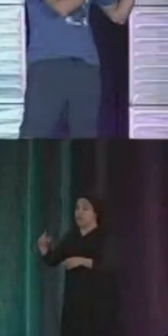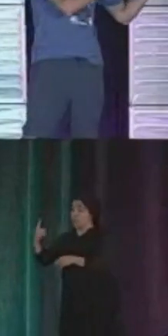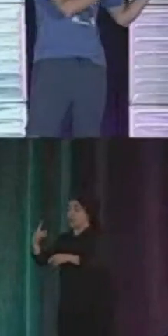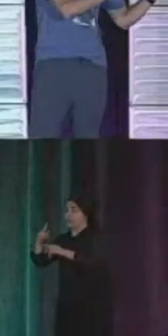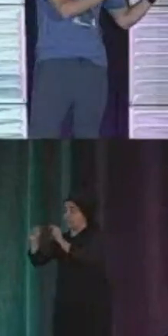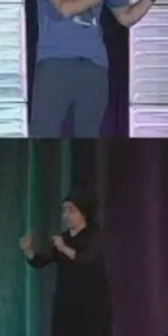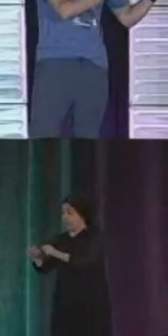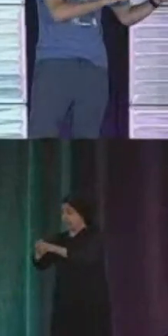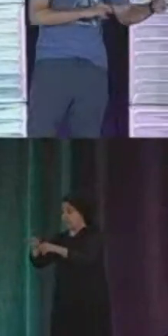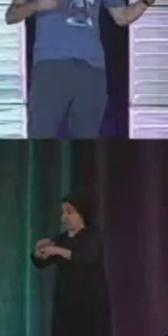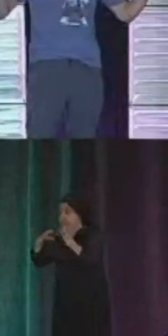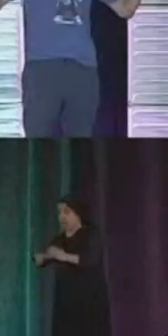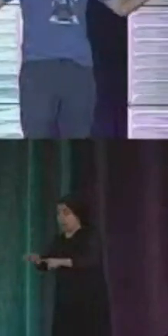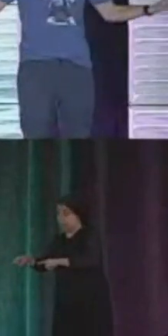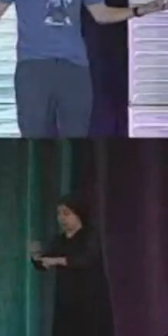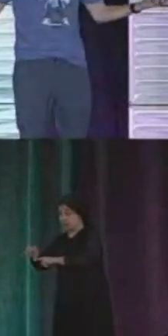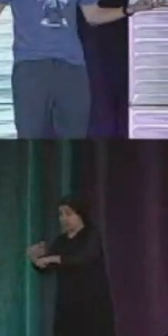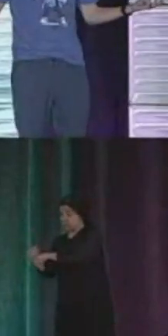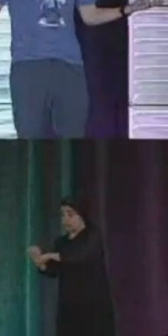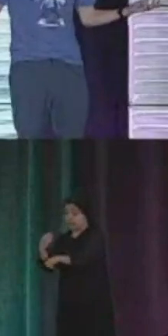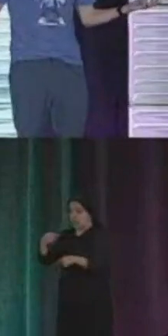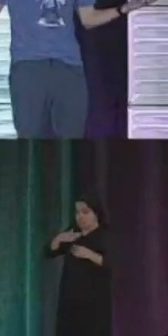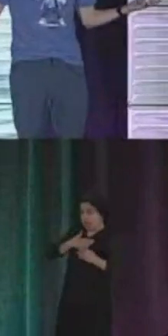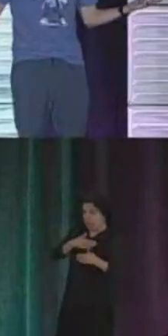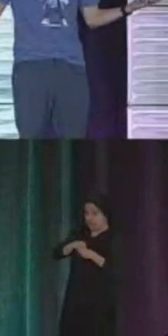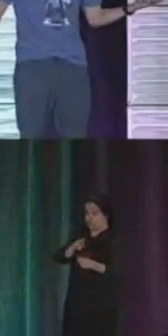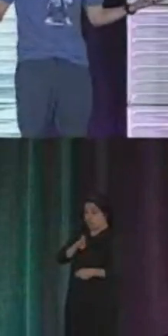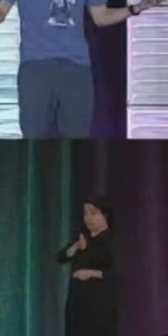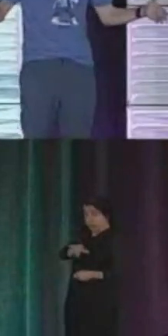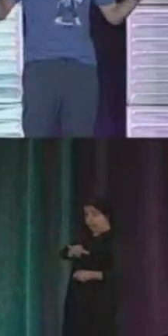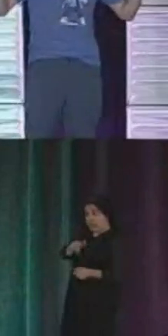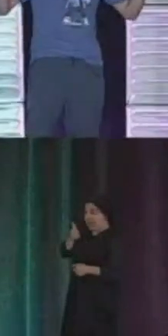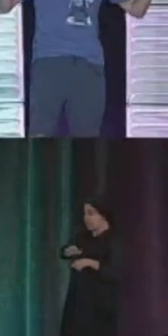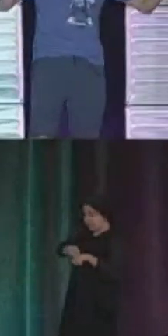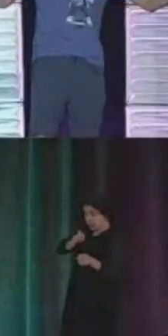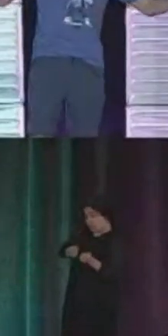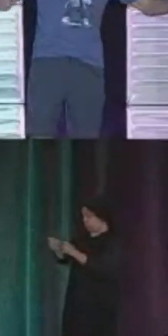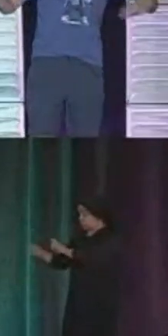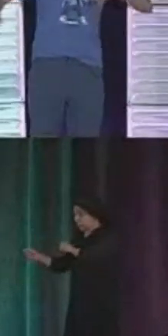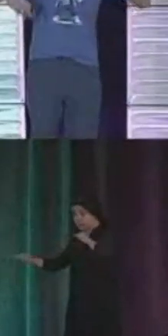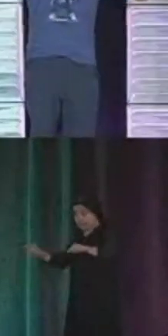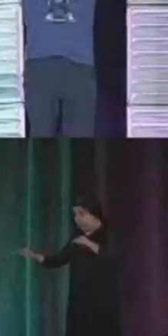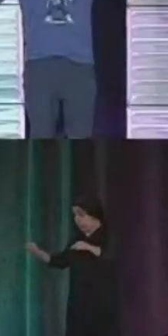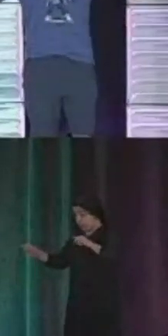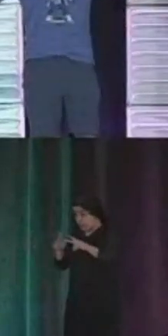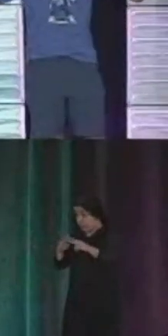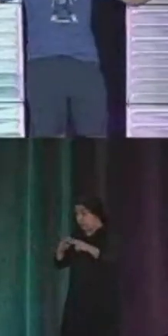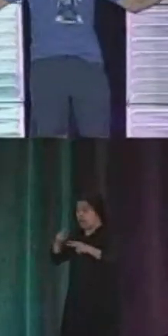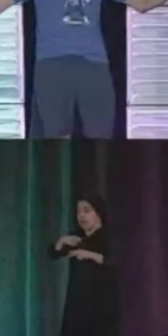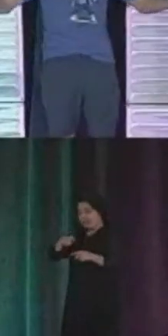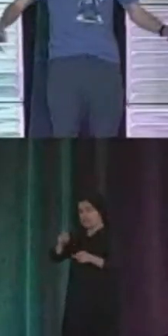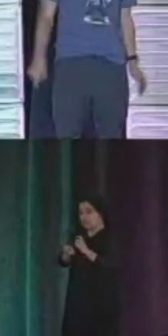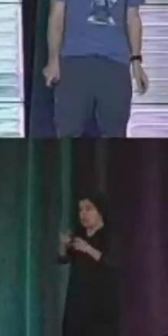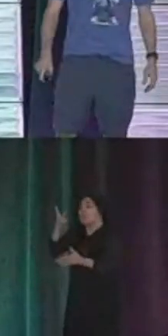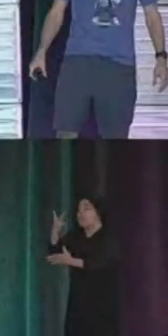a template in my Ruby. And anytime I need to make a change to either one of those, I have to make a change to both, right? And